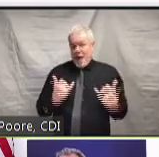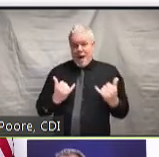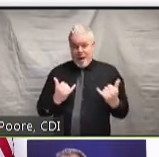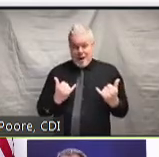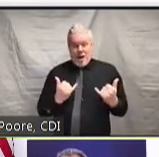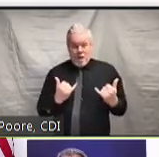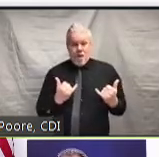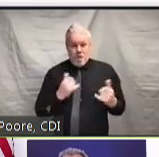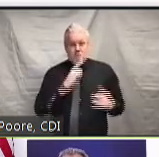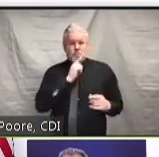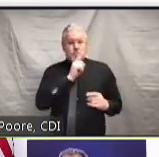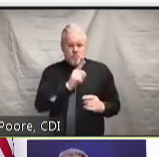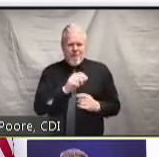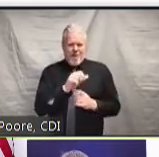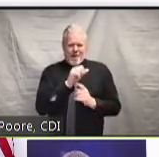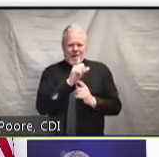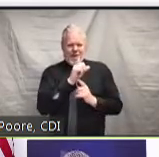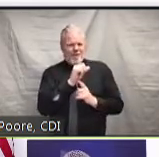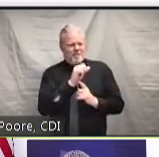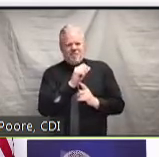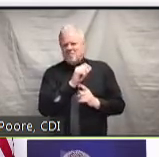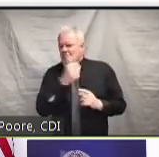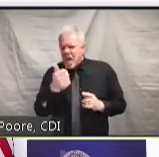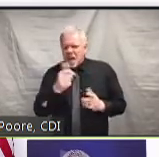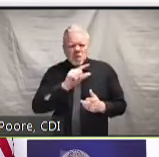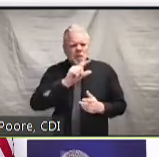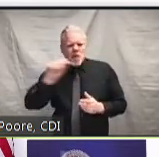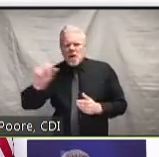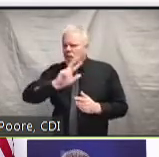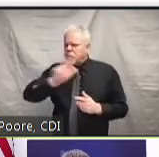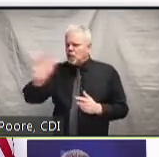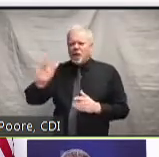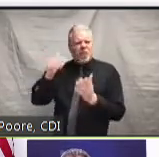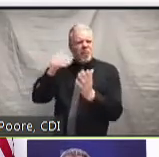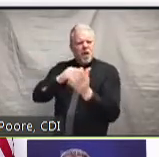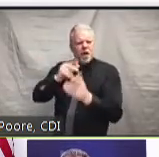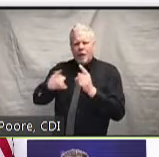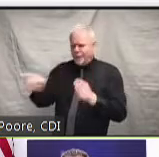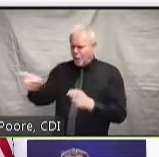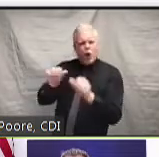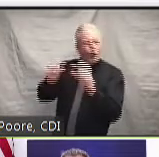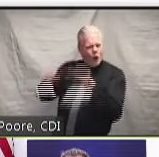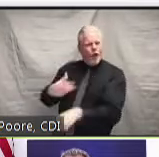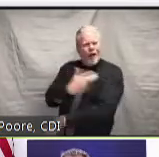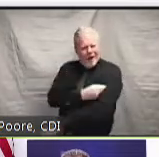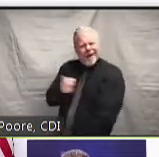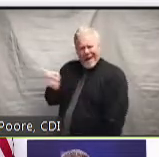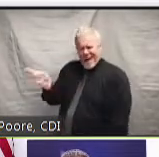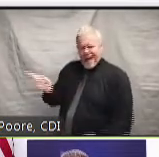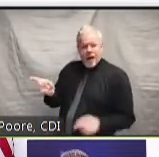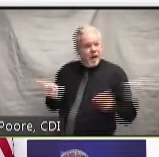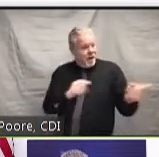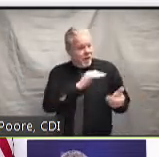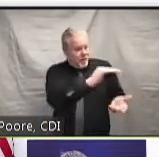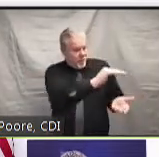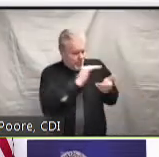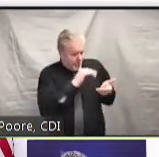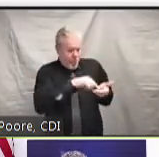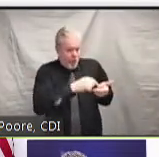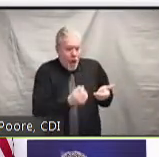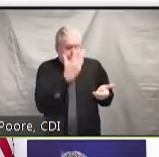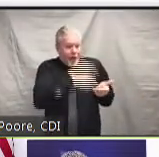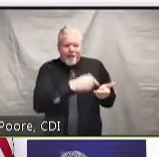supply just isn't there yet. And so, so once that supply is available, the